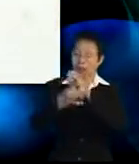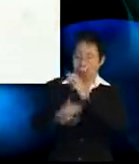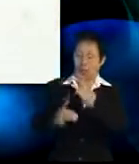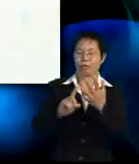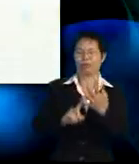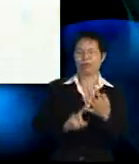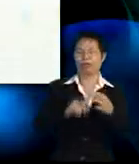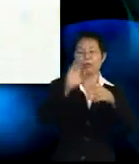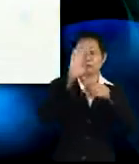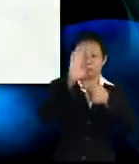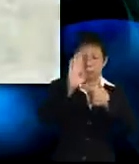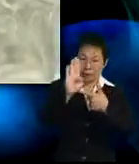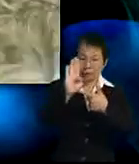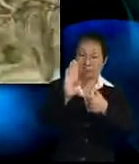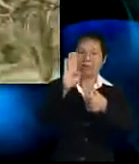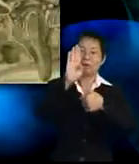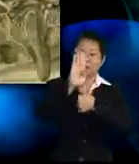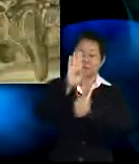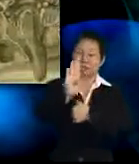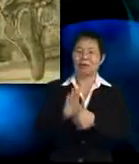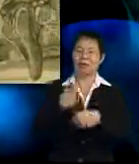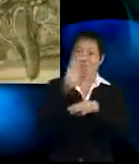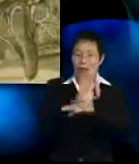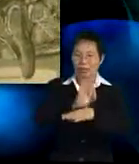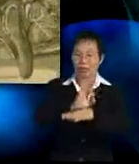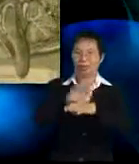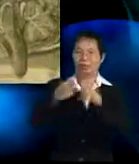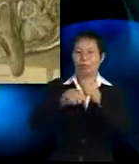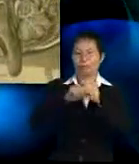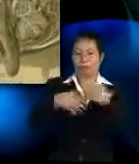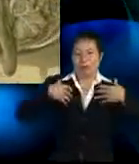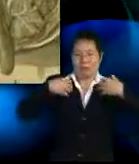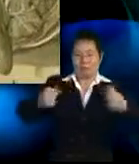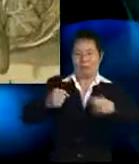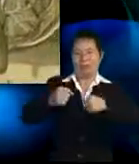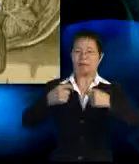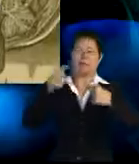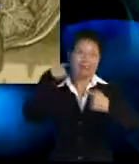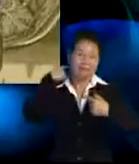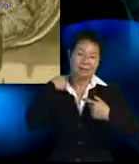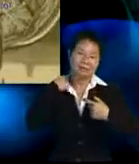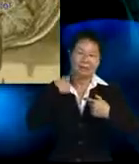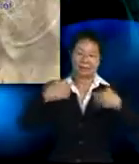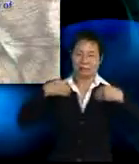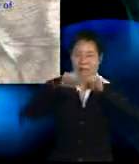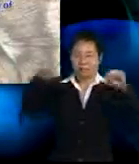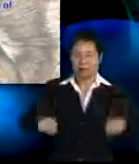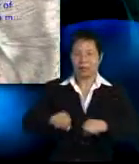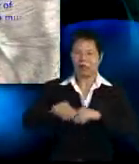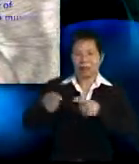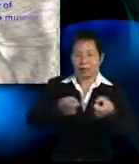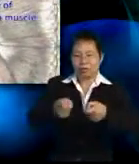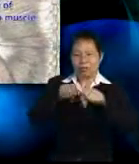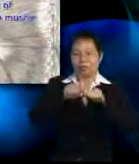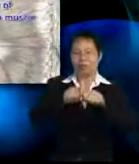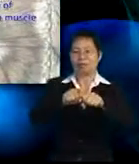Vitamin B, function, promotes healthy nervous systems and controls the supply of carbohydrates to